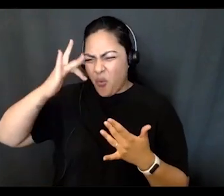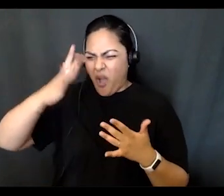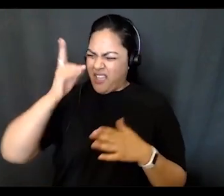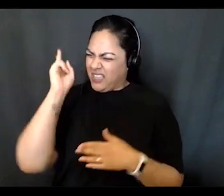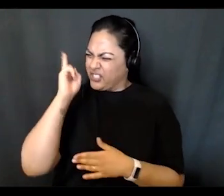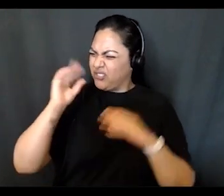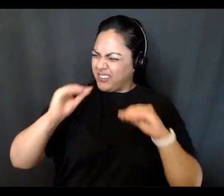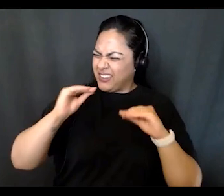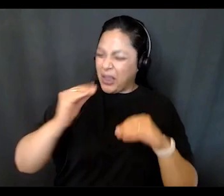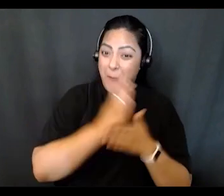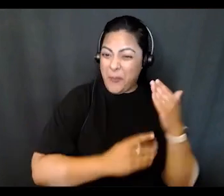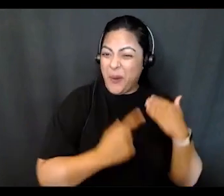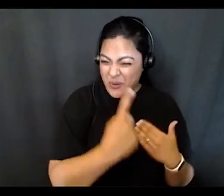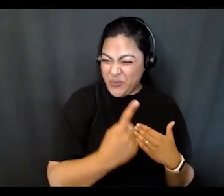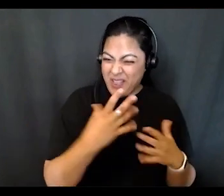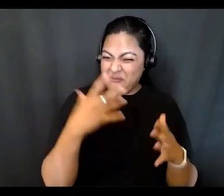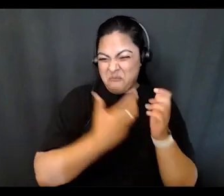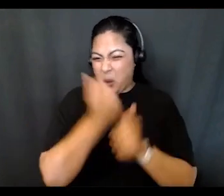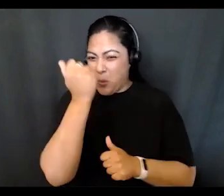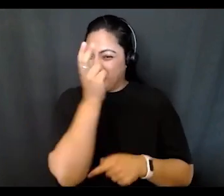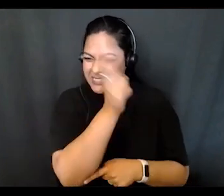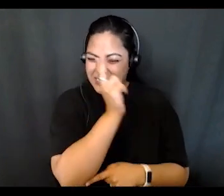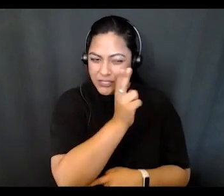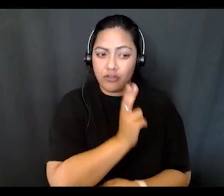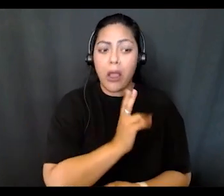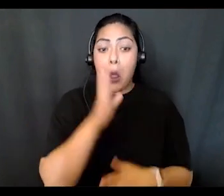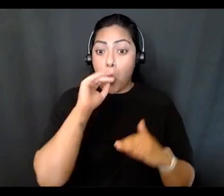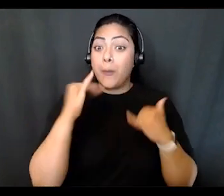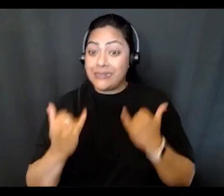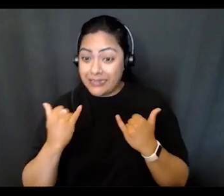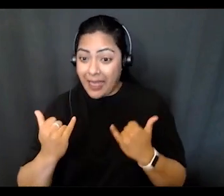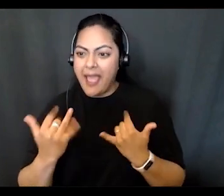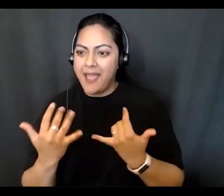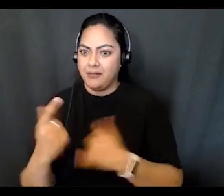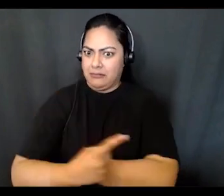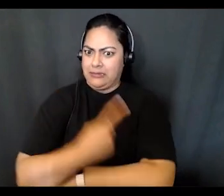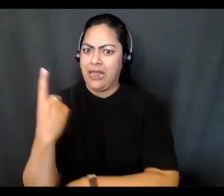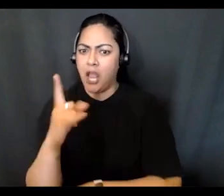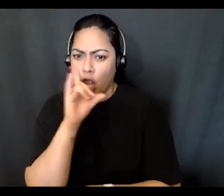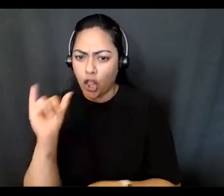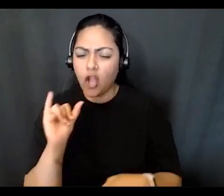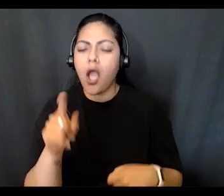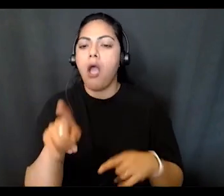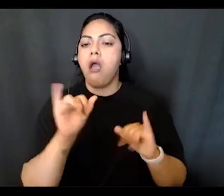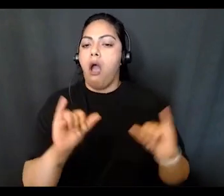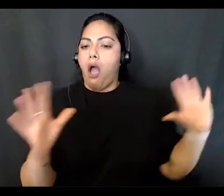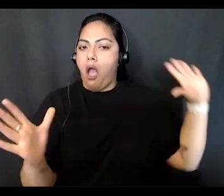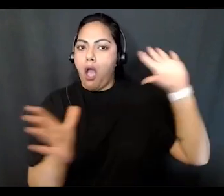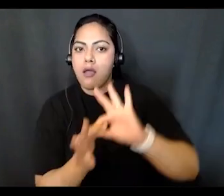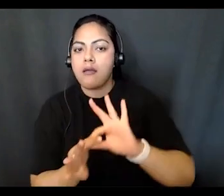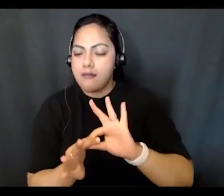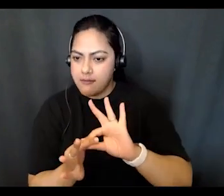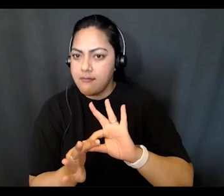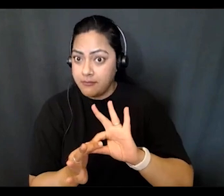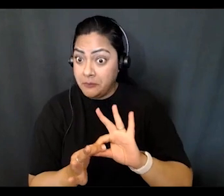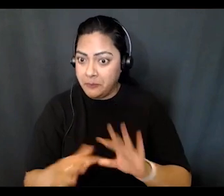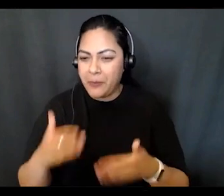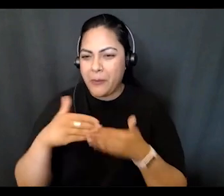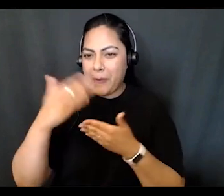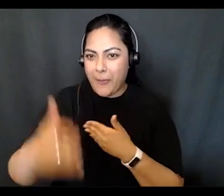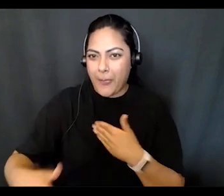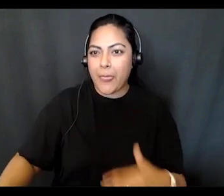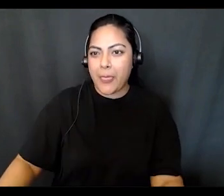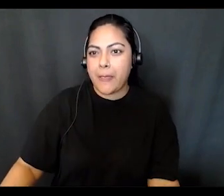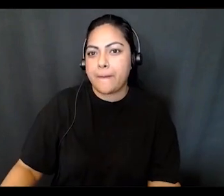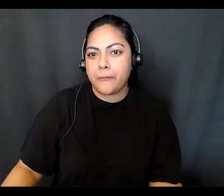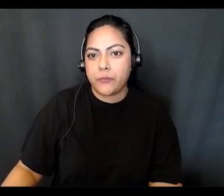material, and then how we use that to underscore the work we do at the Black Health Education Collaborative. Next slide,